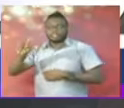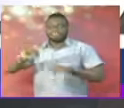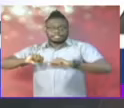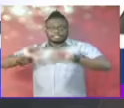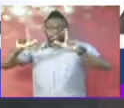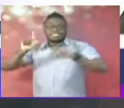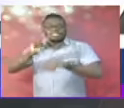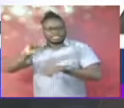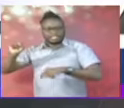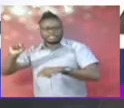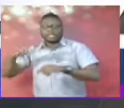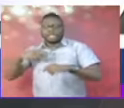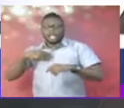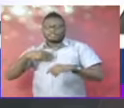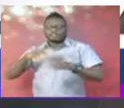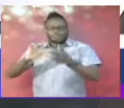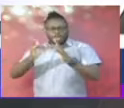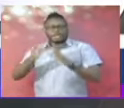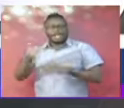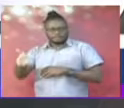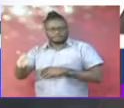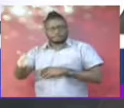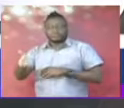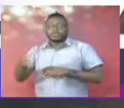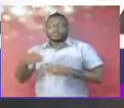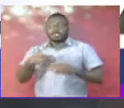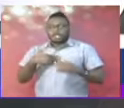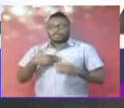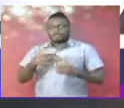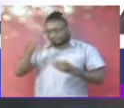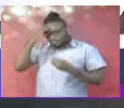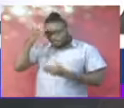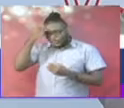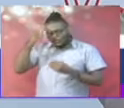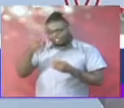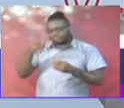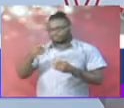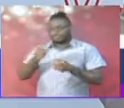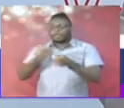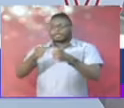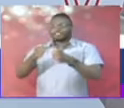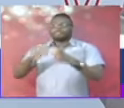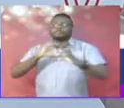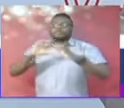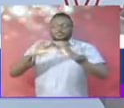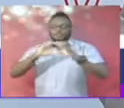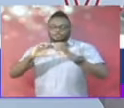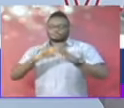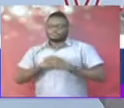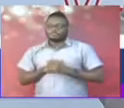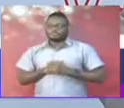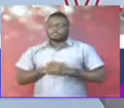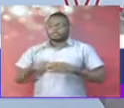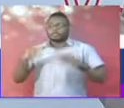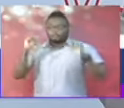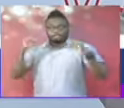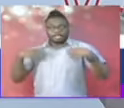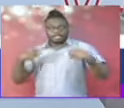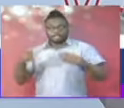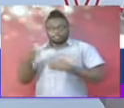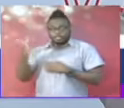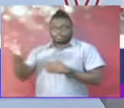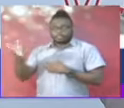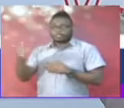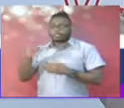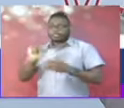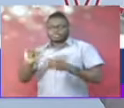Senior Corporate Communications Officer at the Ministry of Health, Al Alexander. Good morning, Trinidad and Tobago, and welcome